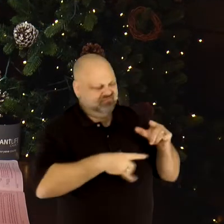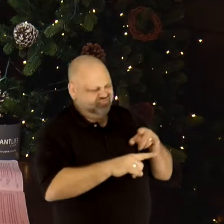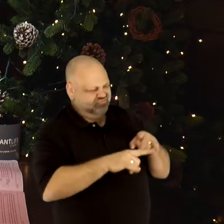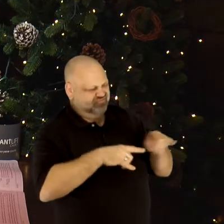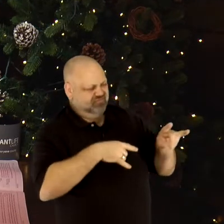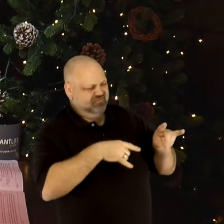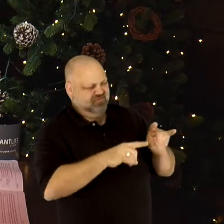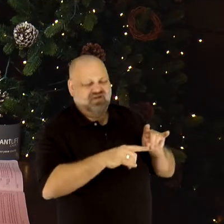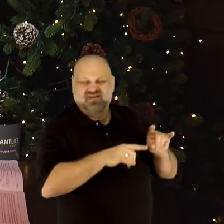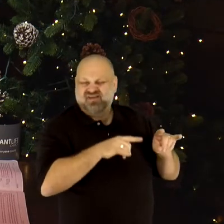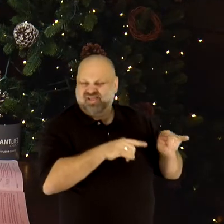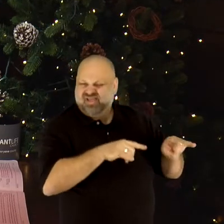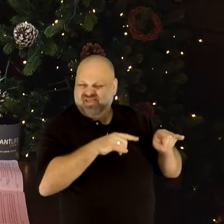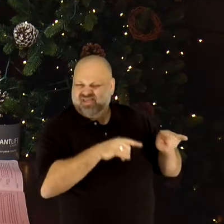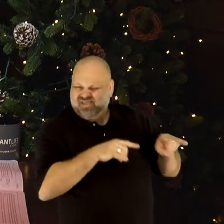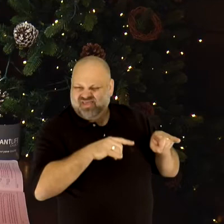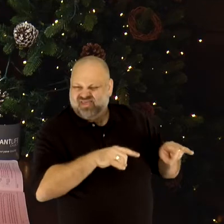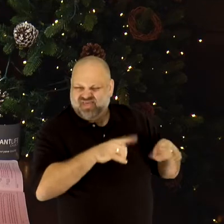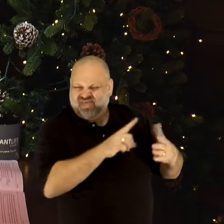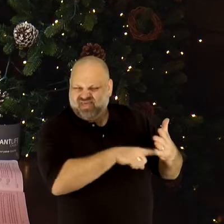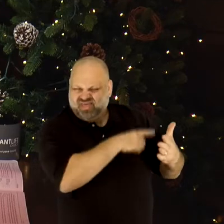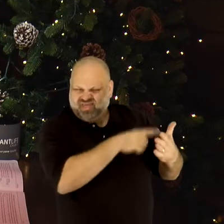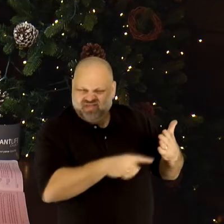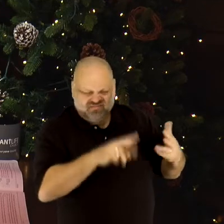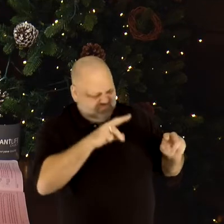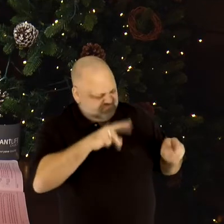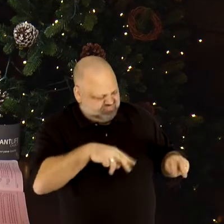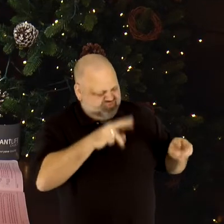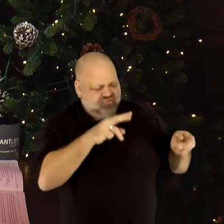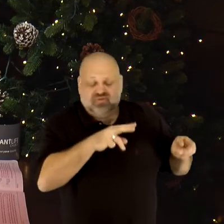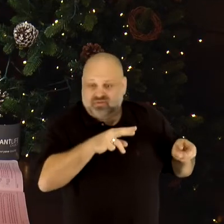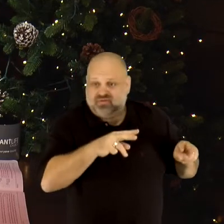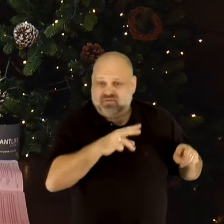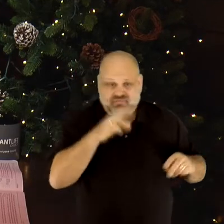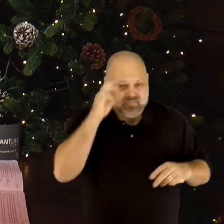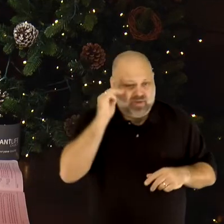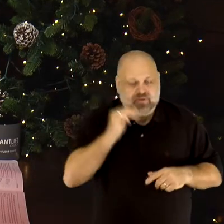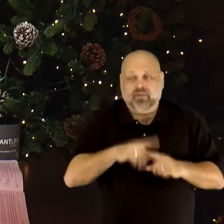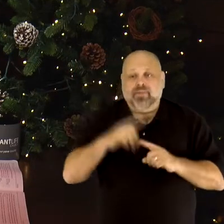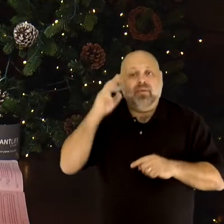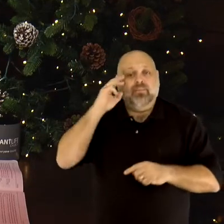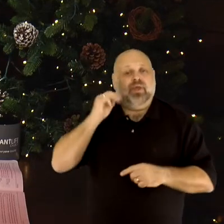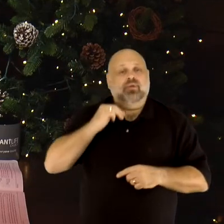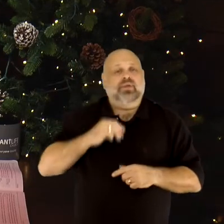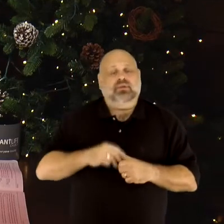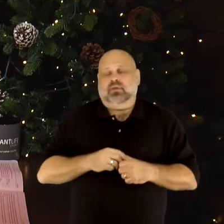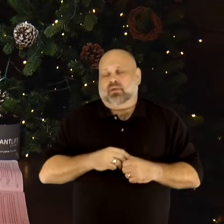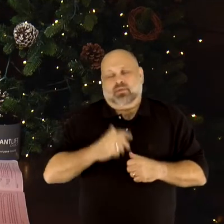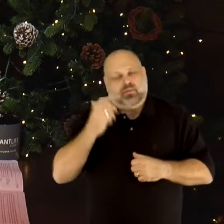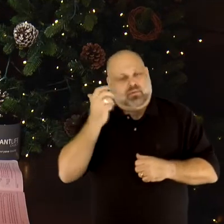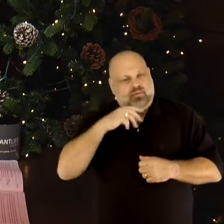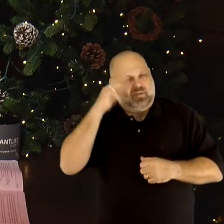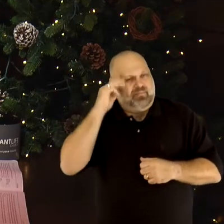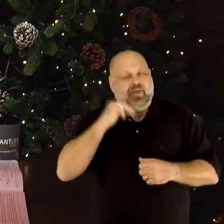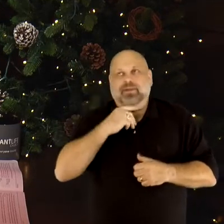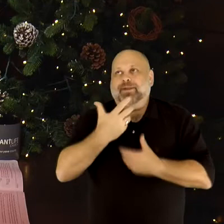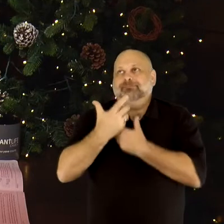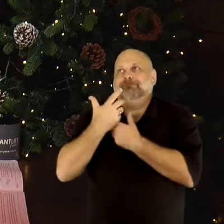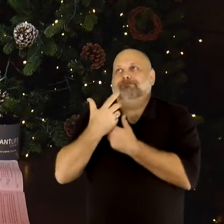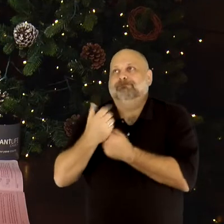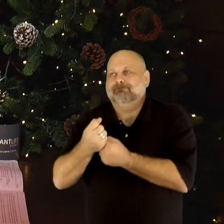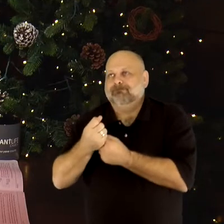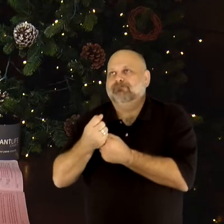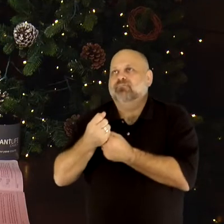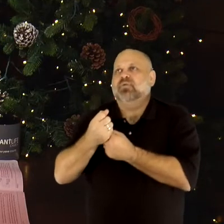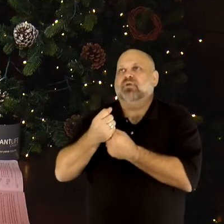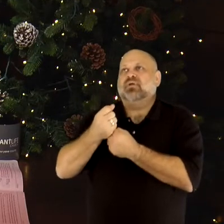fun of her, ridiculed her. People looked down on her. But Mary, oh, Mary, held on to the word